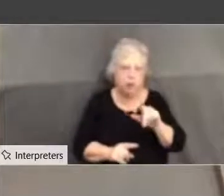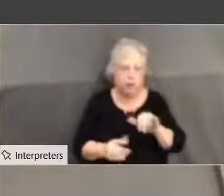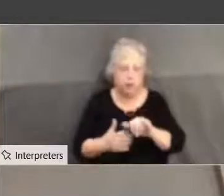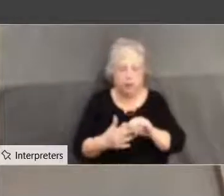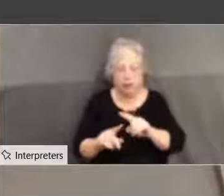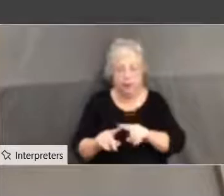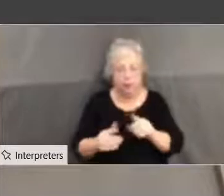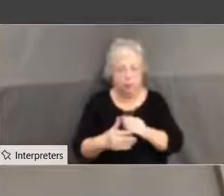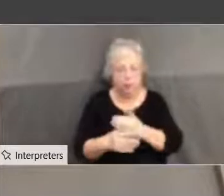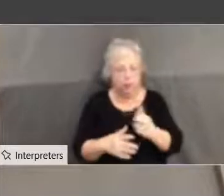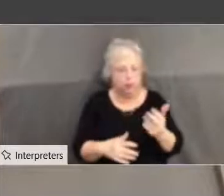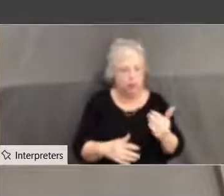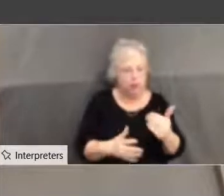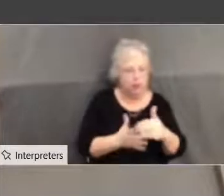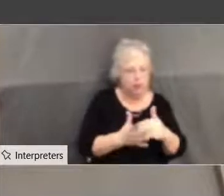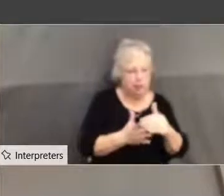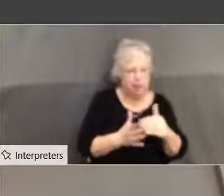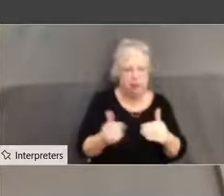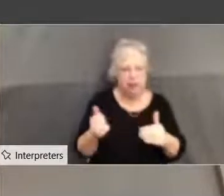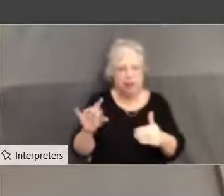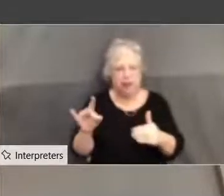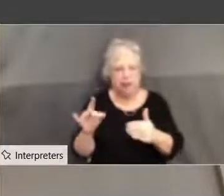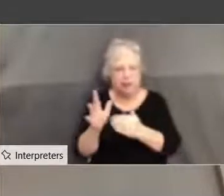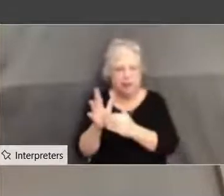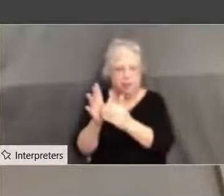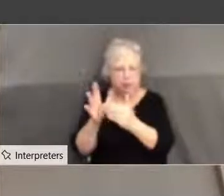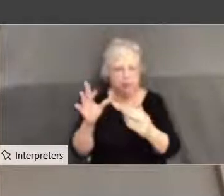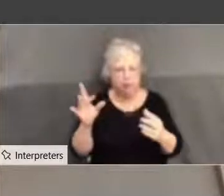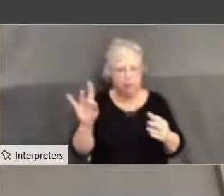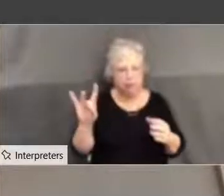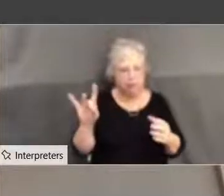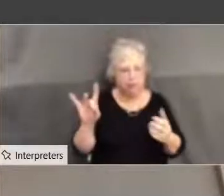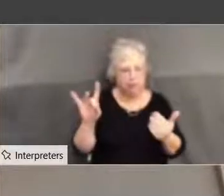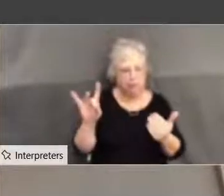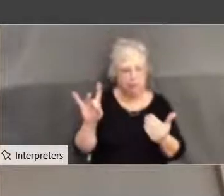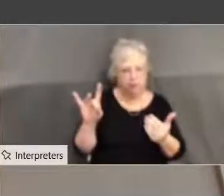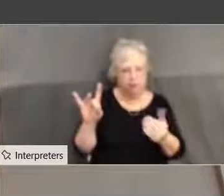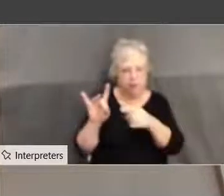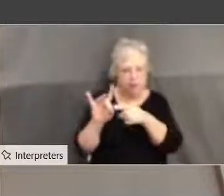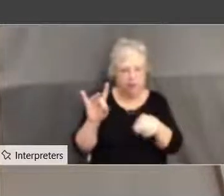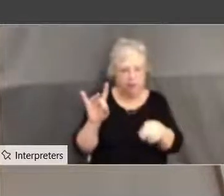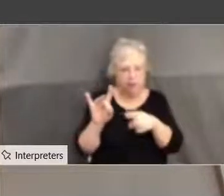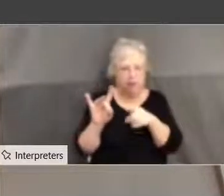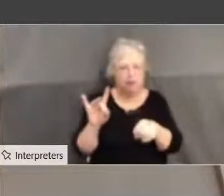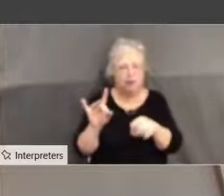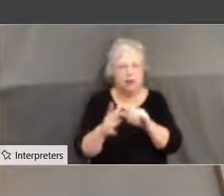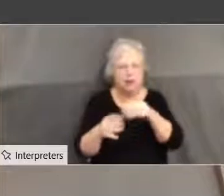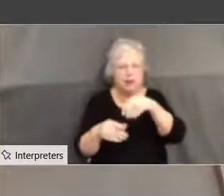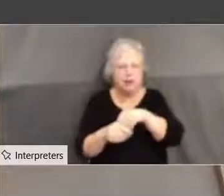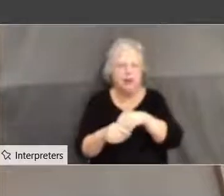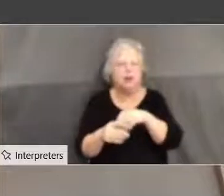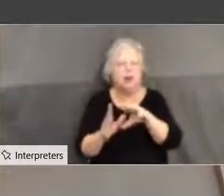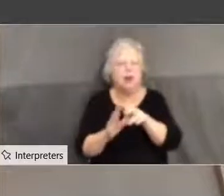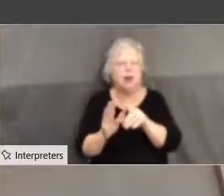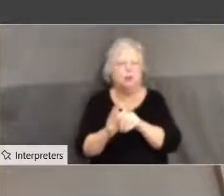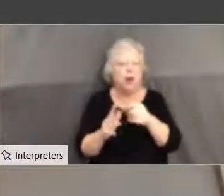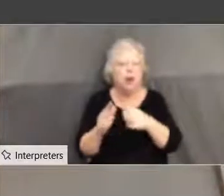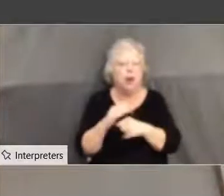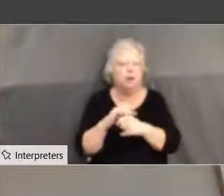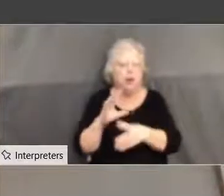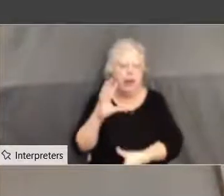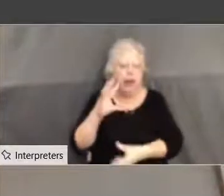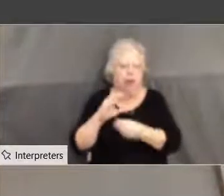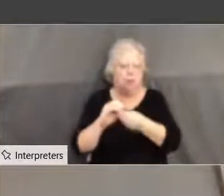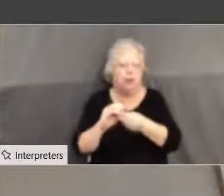and 18 million represents that corridor in the reinsurance contract under the aggregate clause